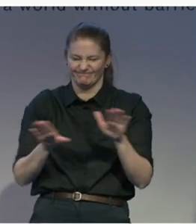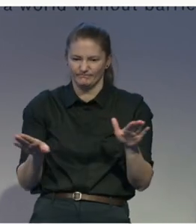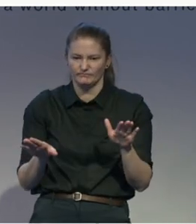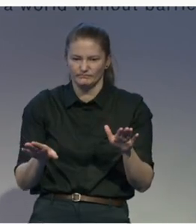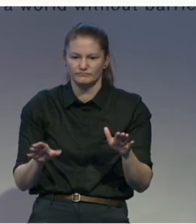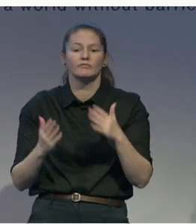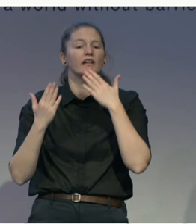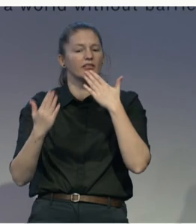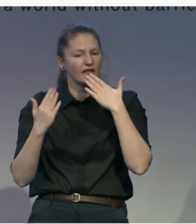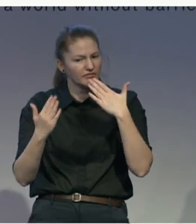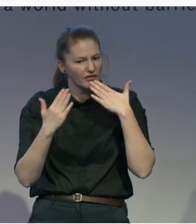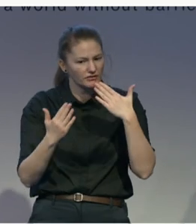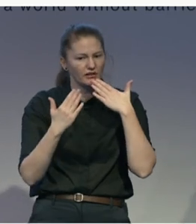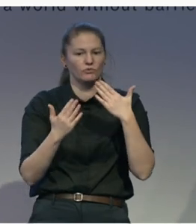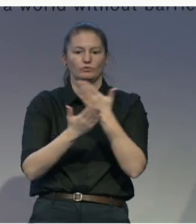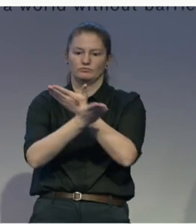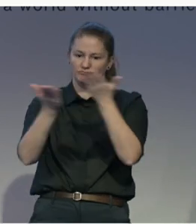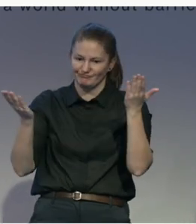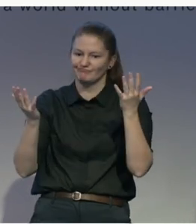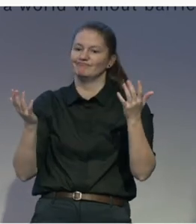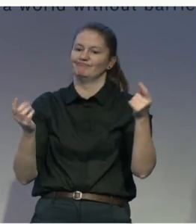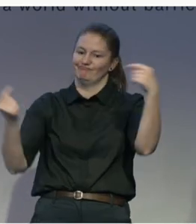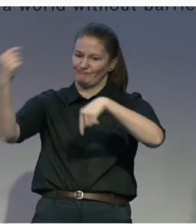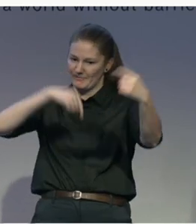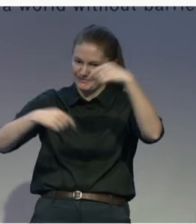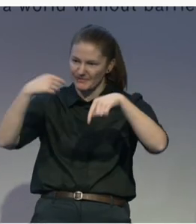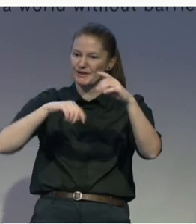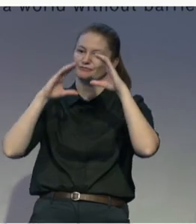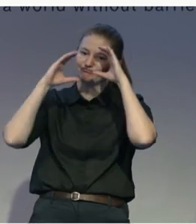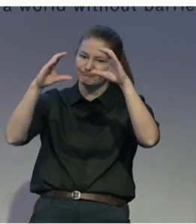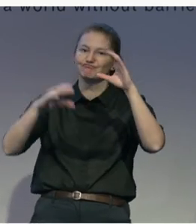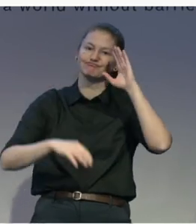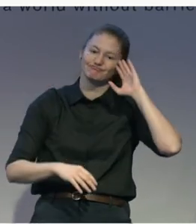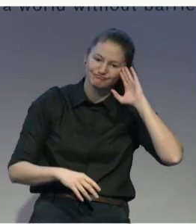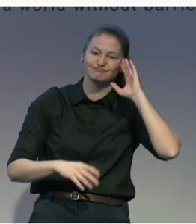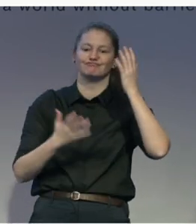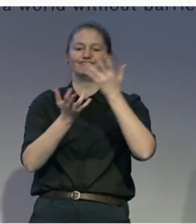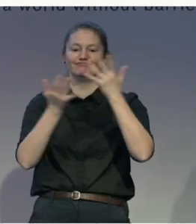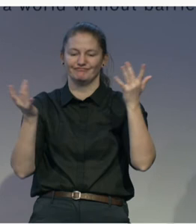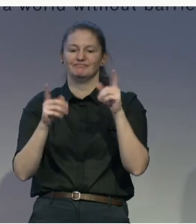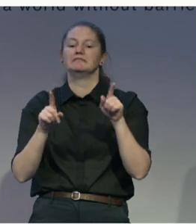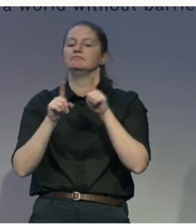from attending, and especially our especially for the summaries, because I think this is a